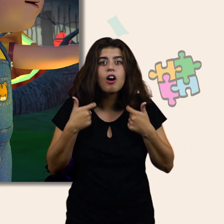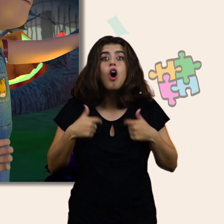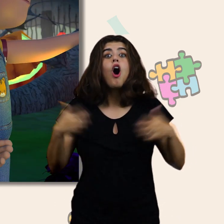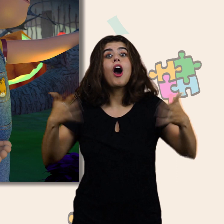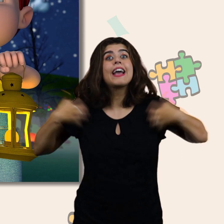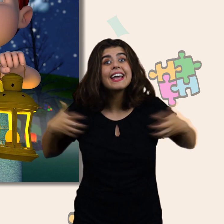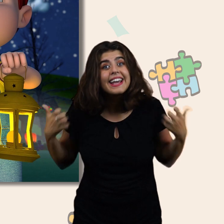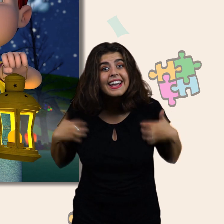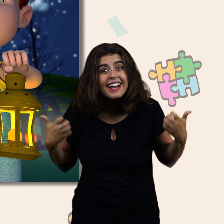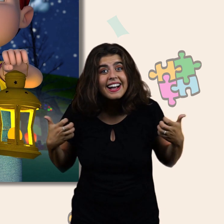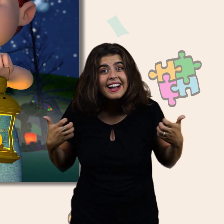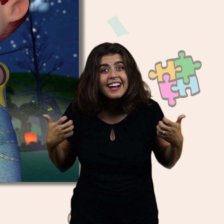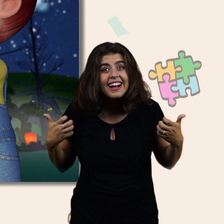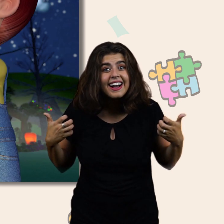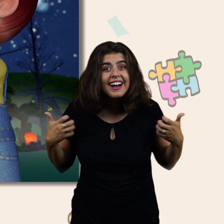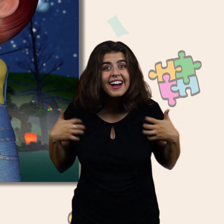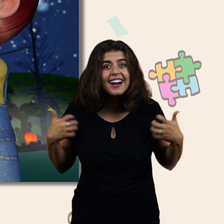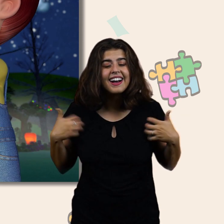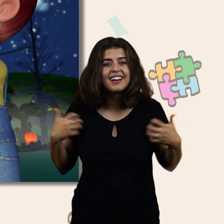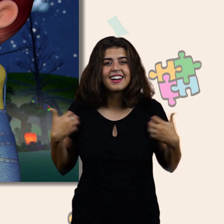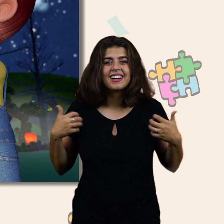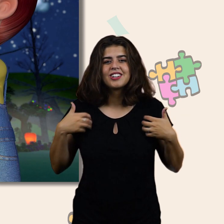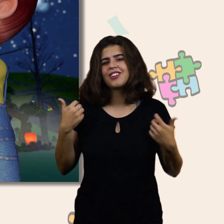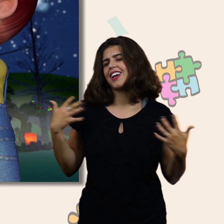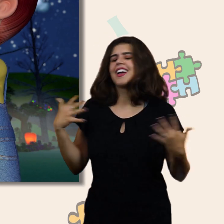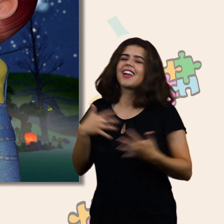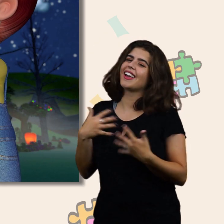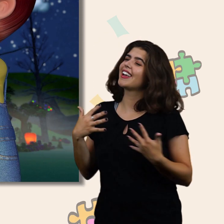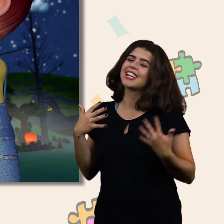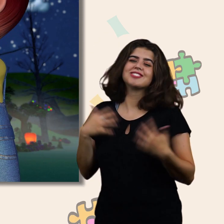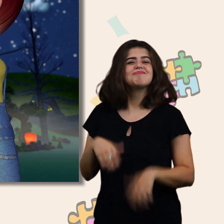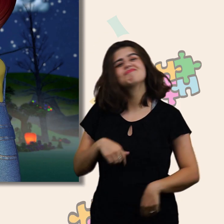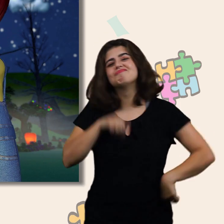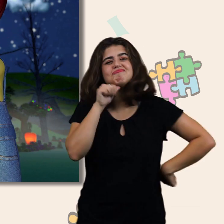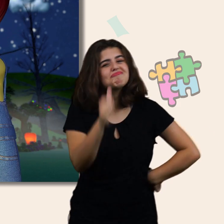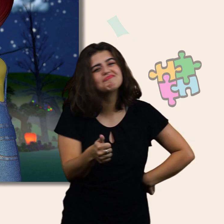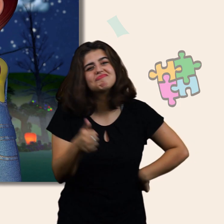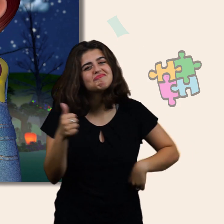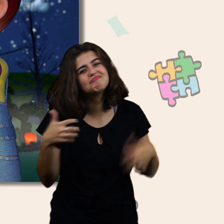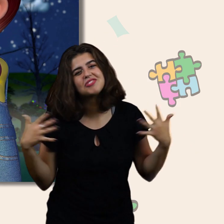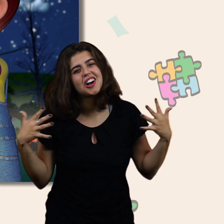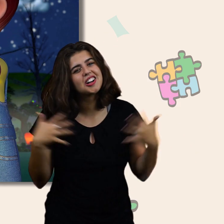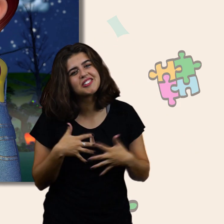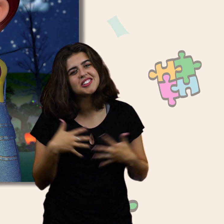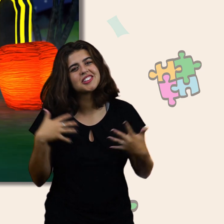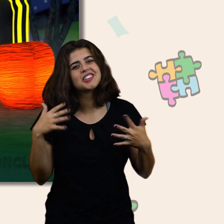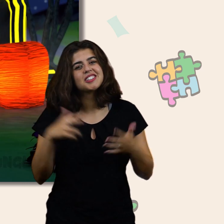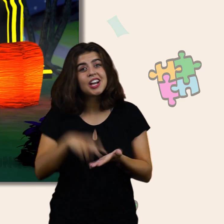It's a monkey. We're not afraid. Let's jump.